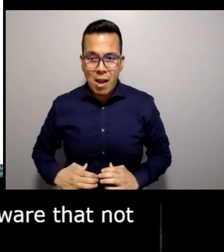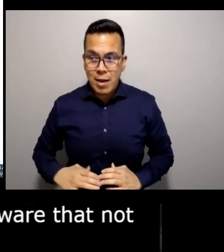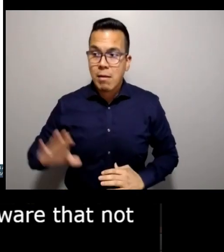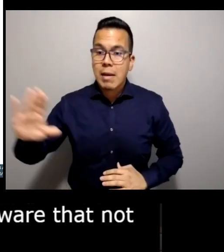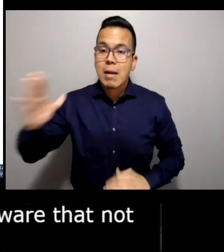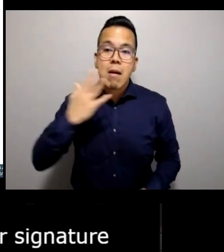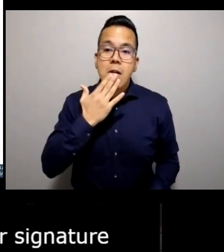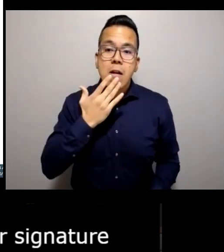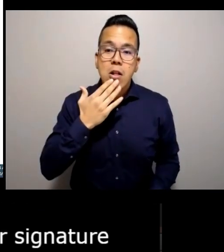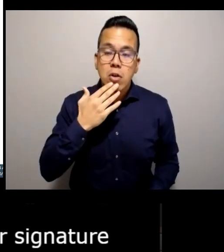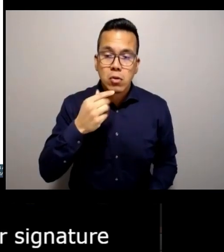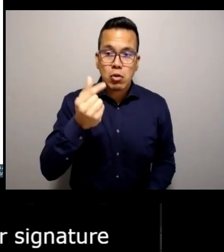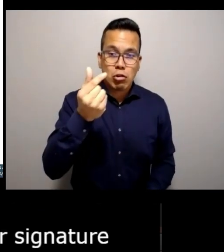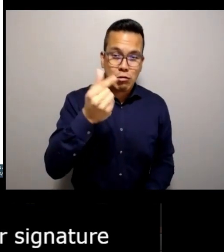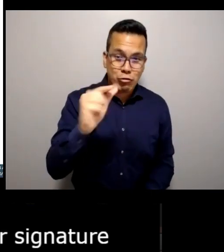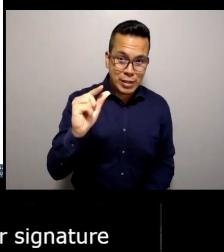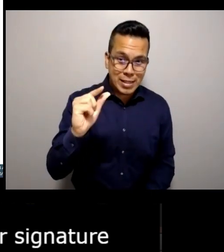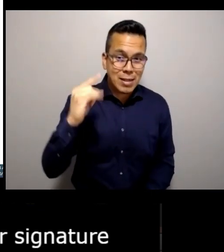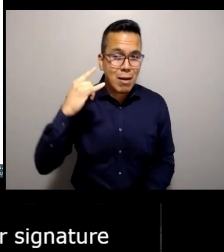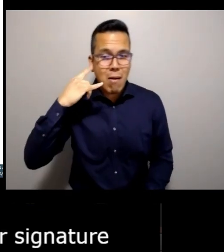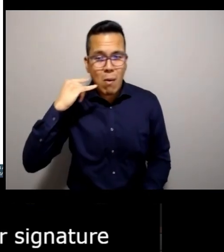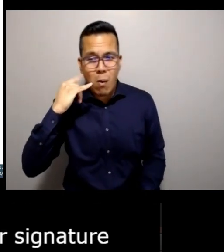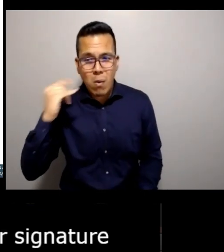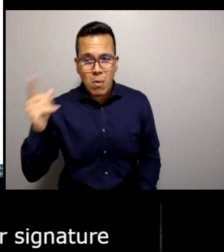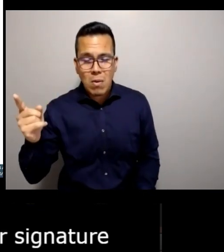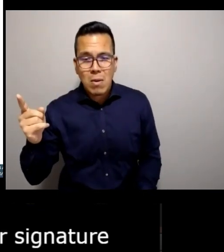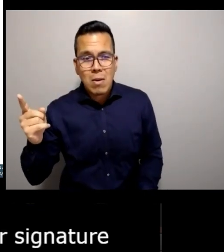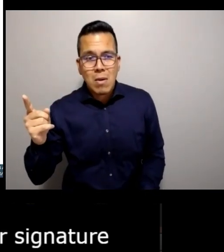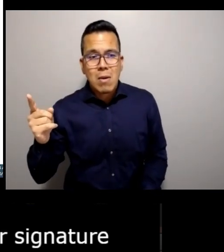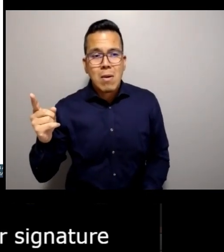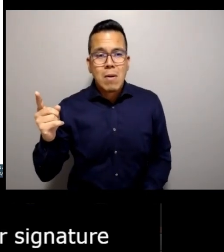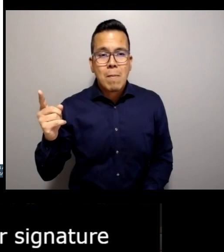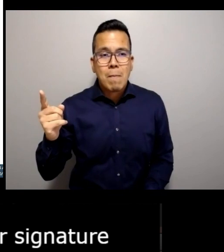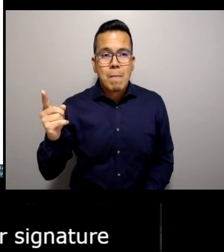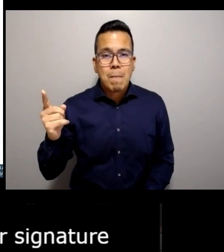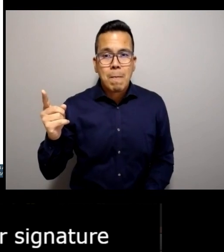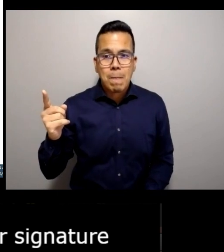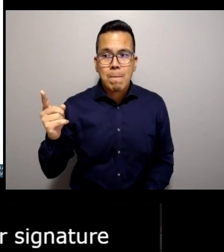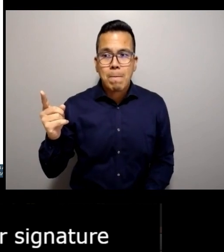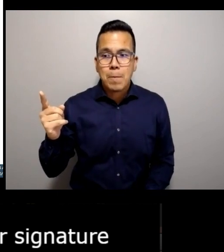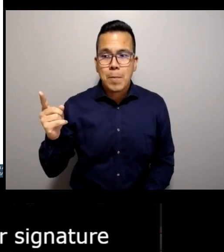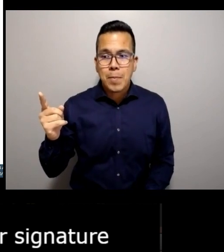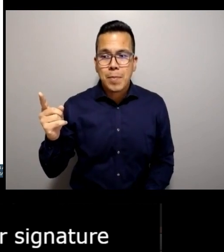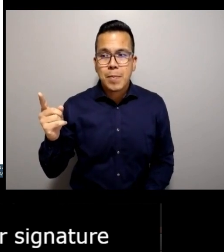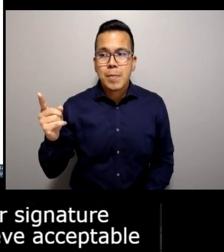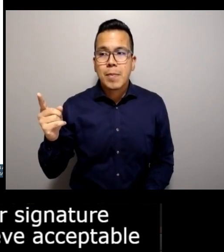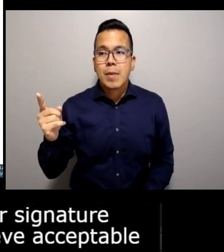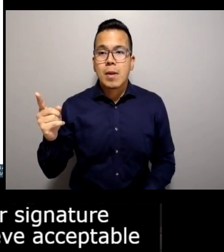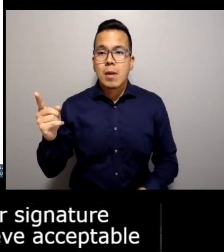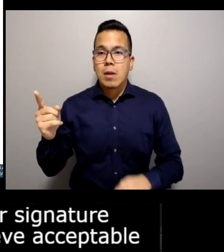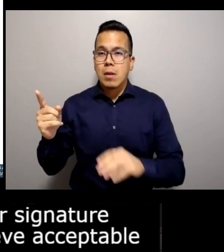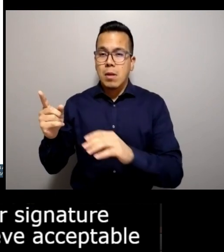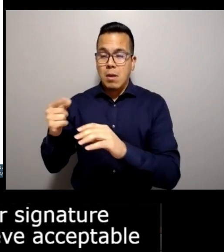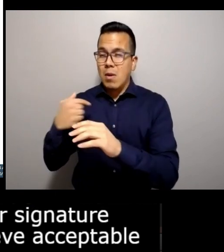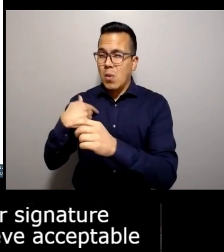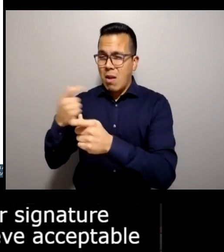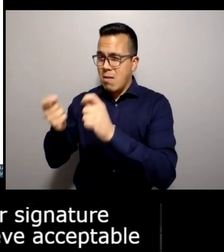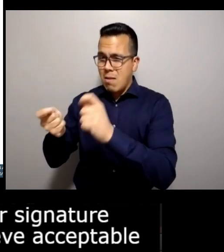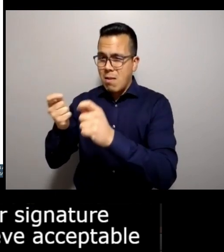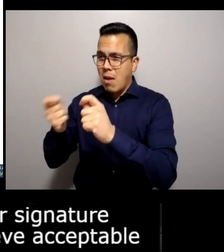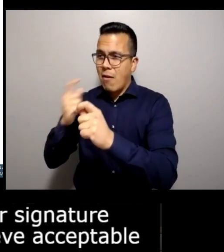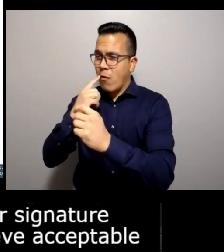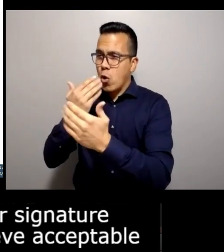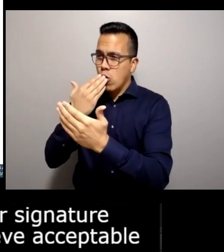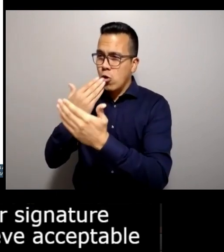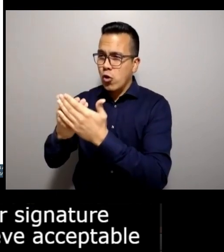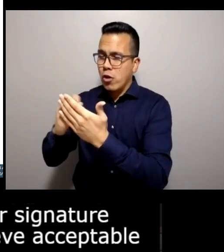green and gold, and in order to achieve acceptable levels of contrast between green and gold, you